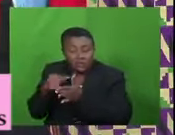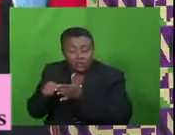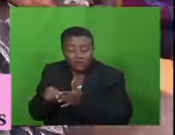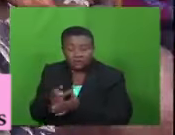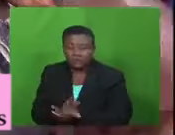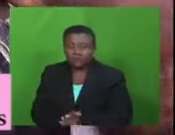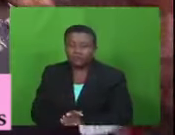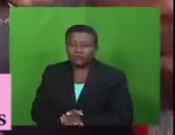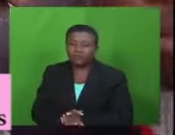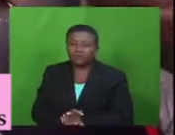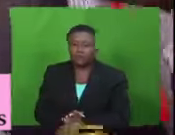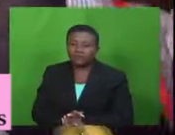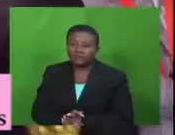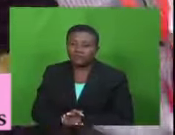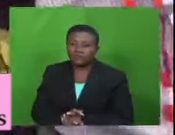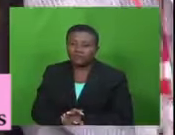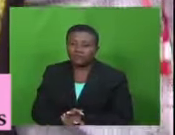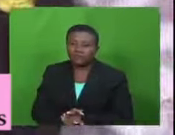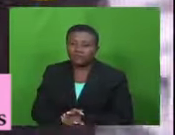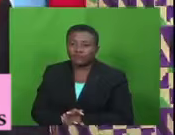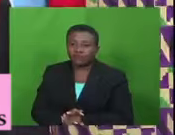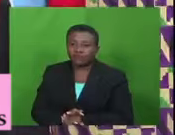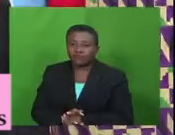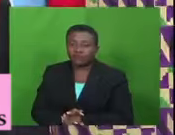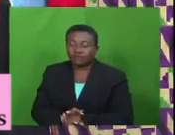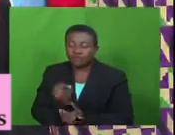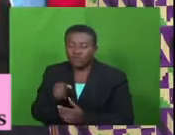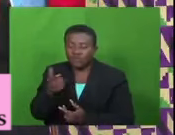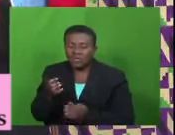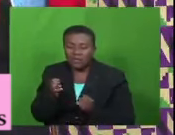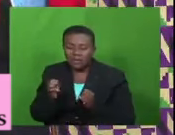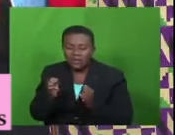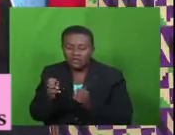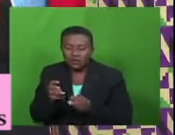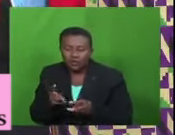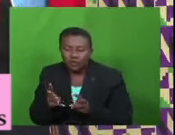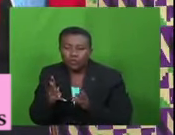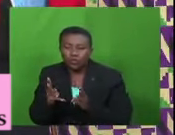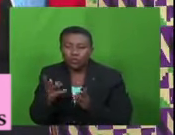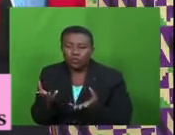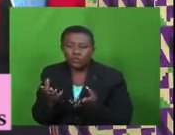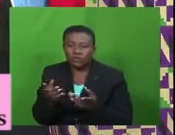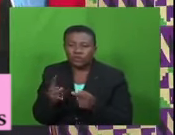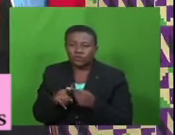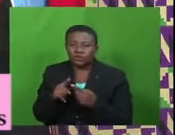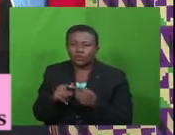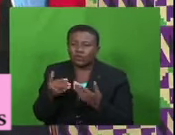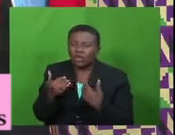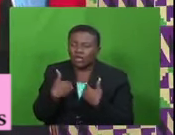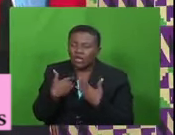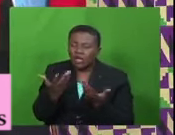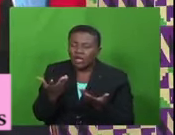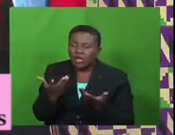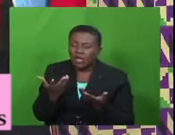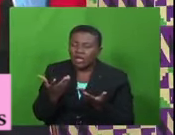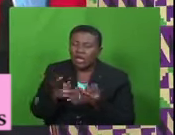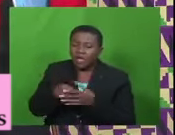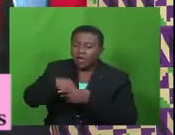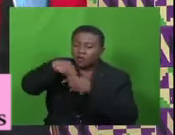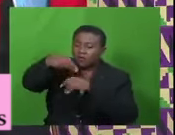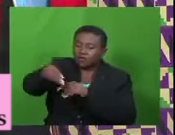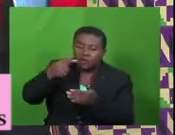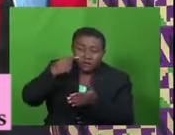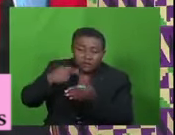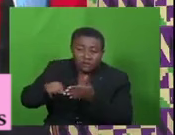This suspension is an interim emergency measure toward a comprehensive external debt operation which